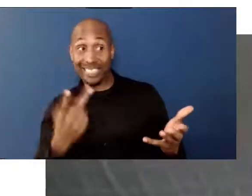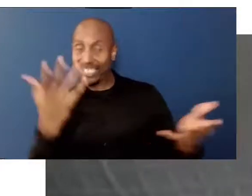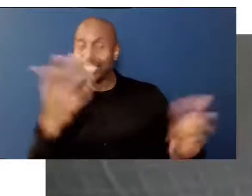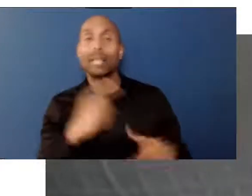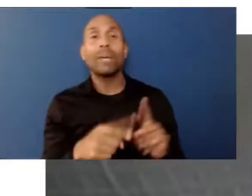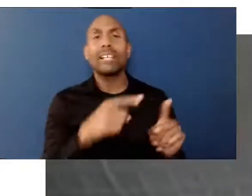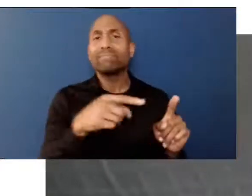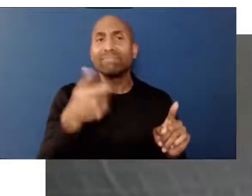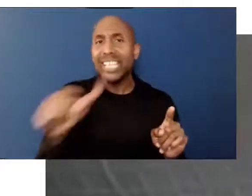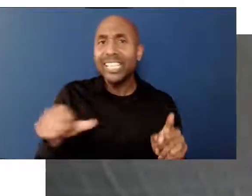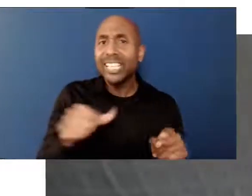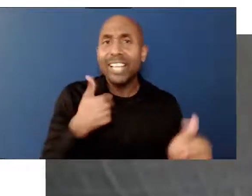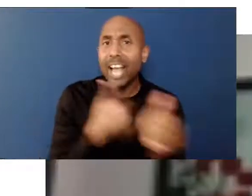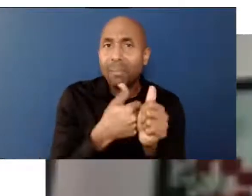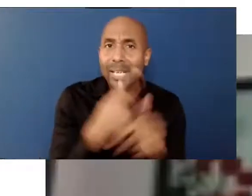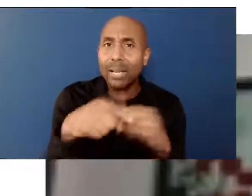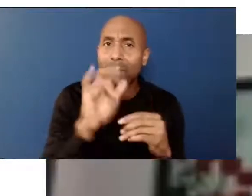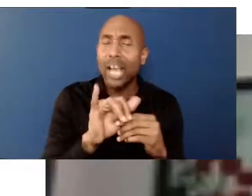looks like.